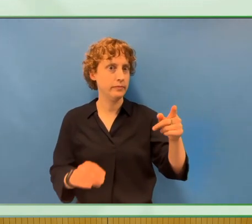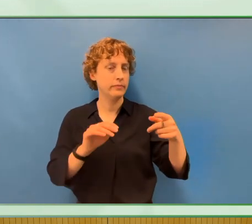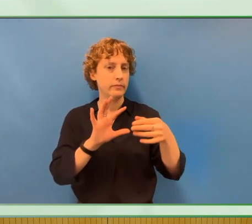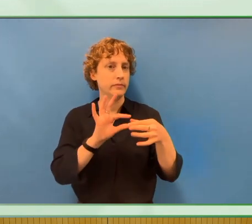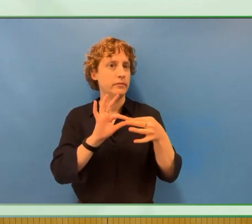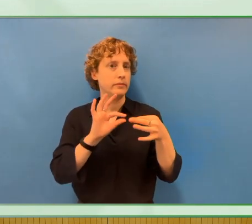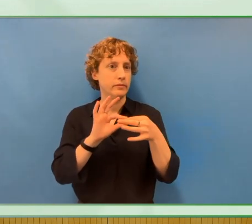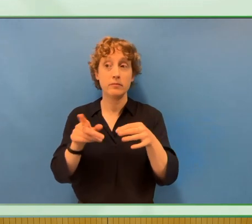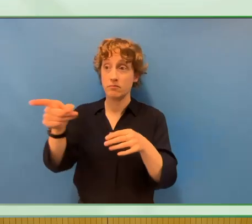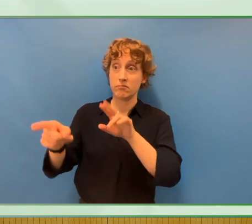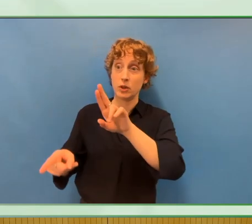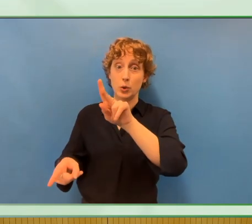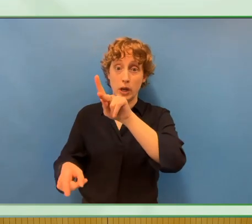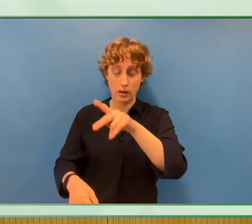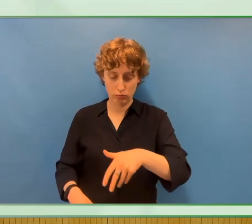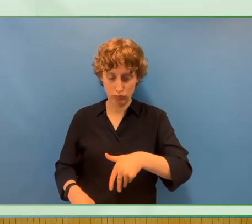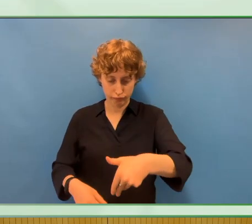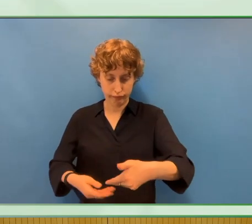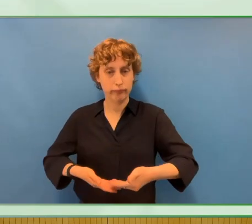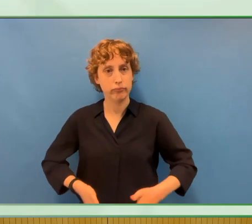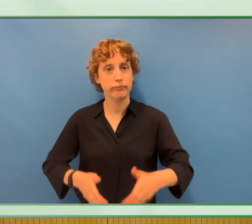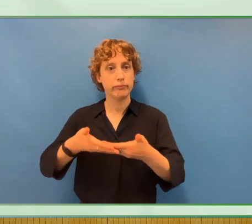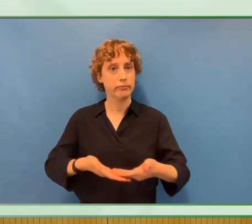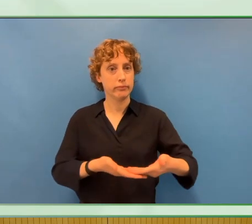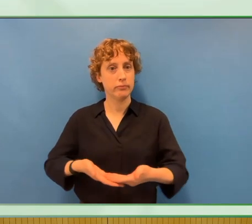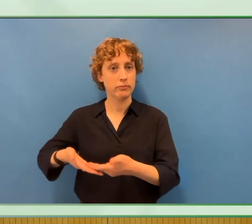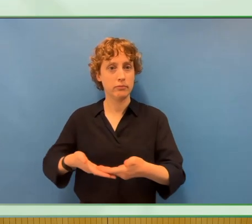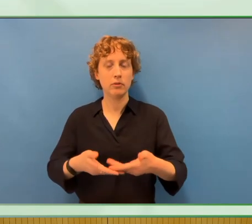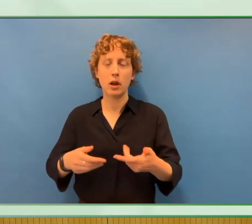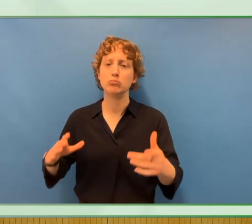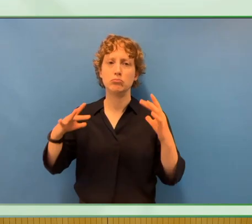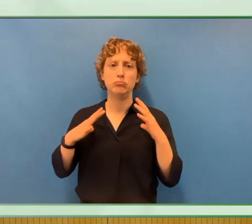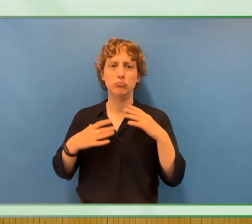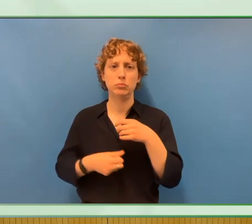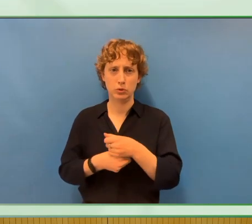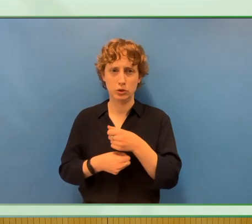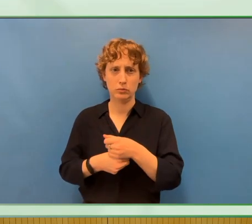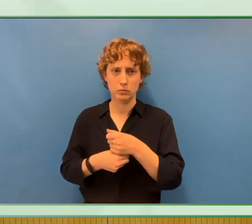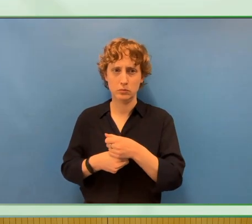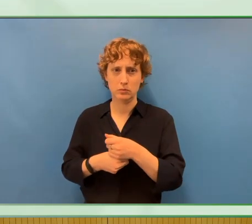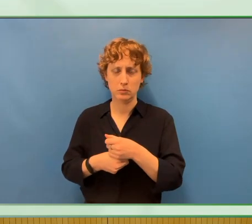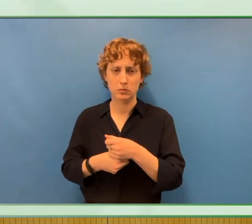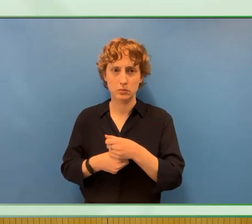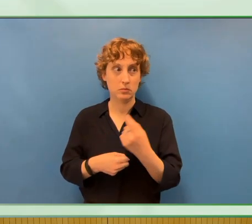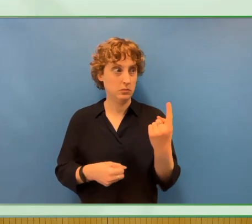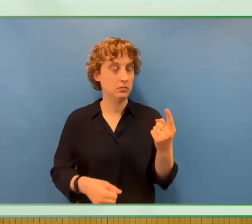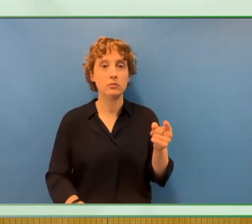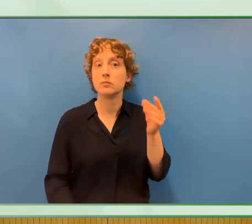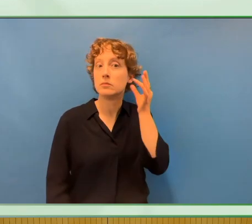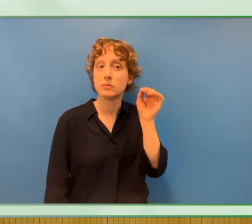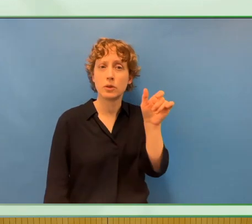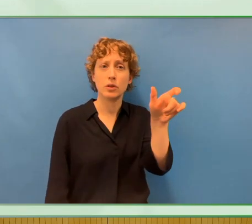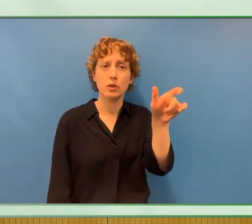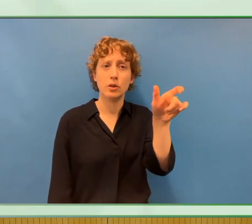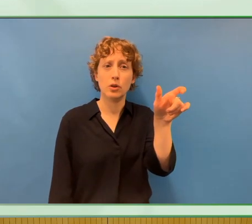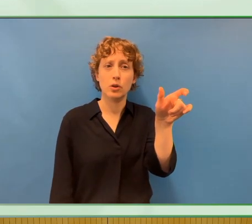maternity leave, which is going to cost thousands of pounds to her employers, but she hesitates to ask for a £300 new piece of kit because she